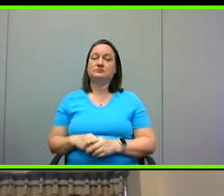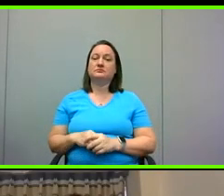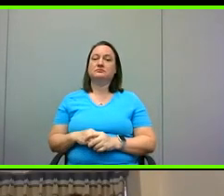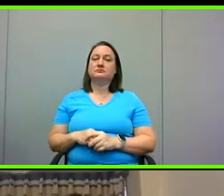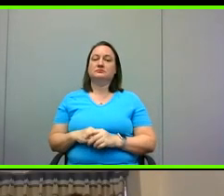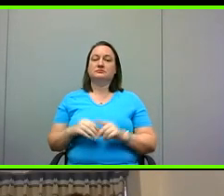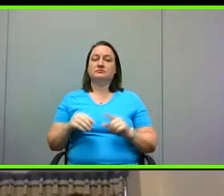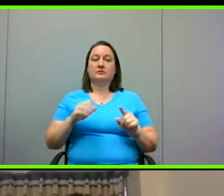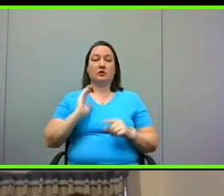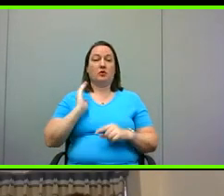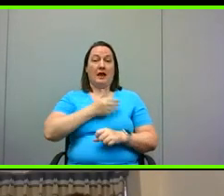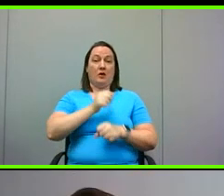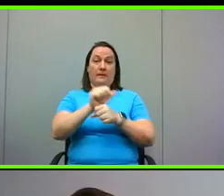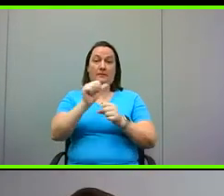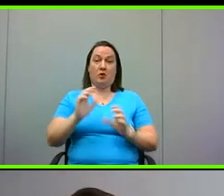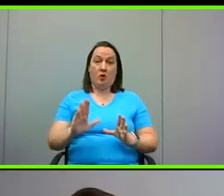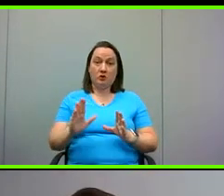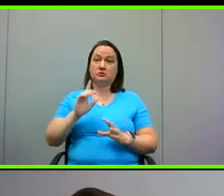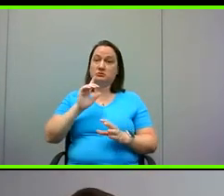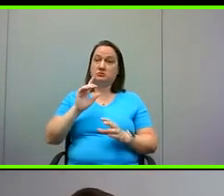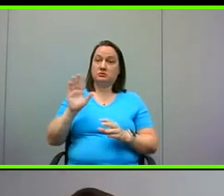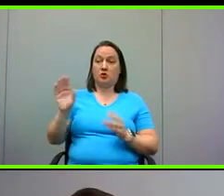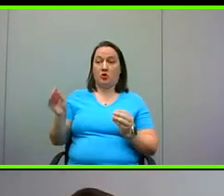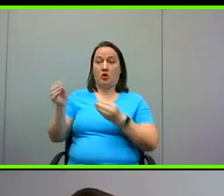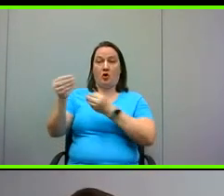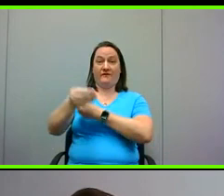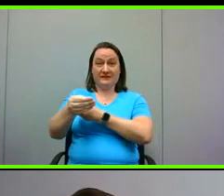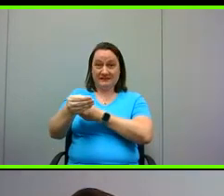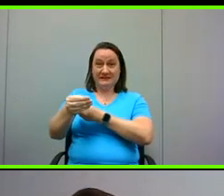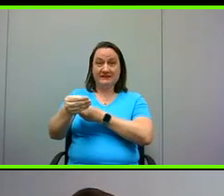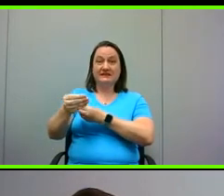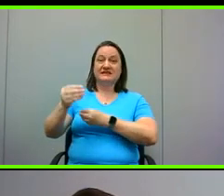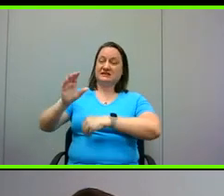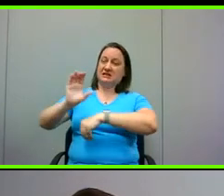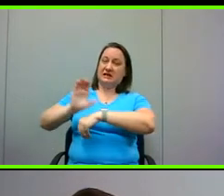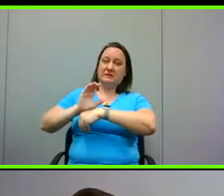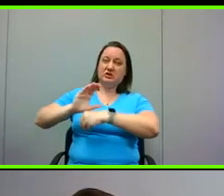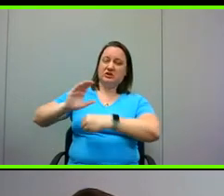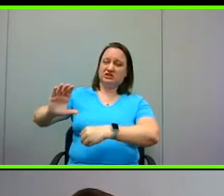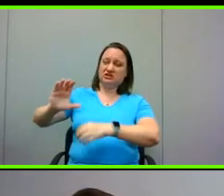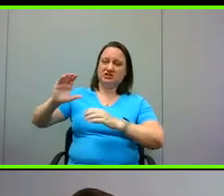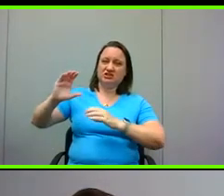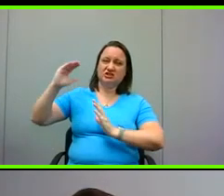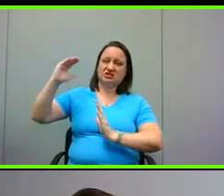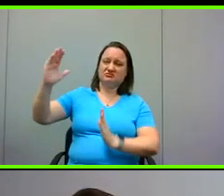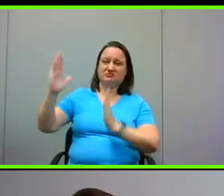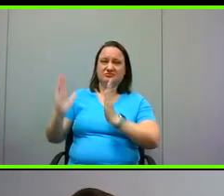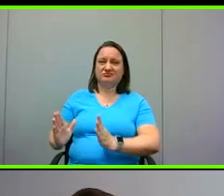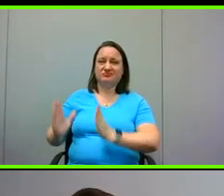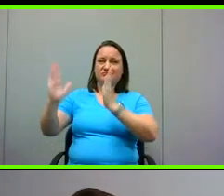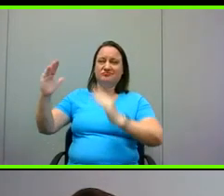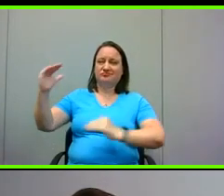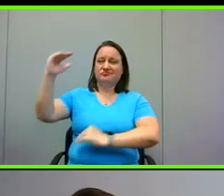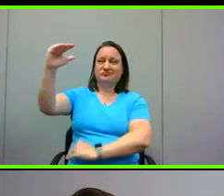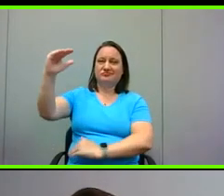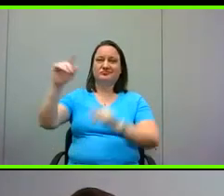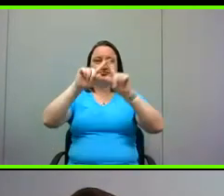our employees packed up their big desktop computers with their towers and all and took them